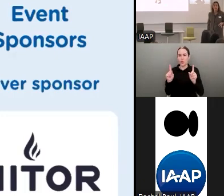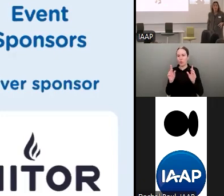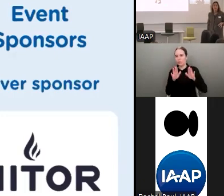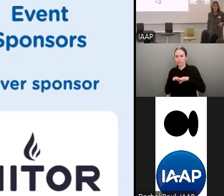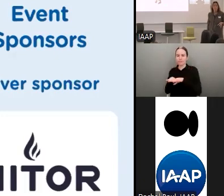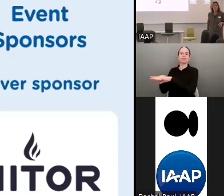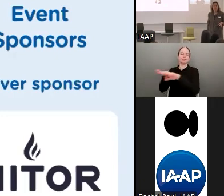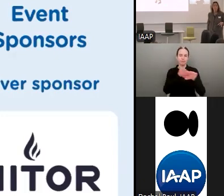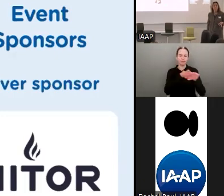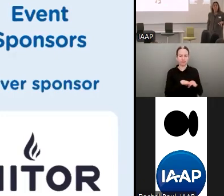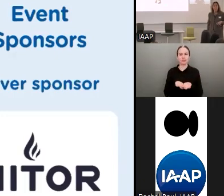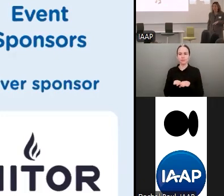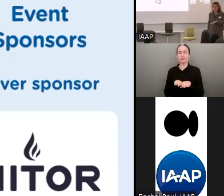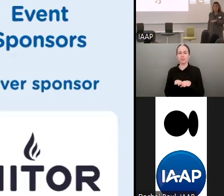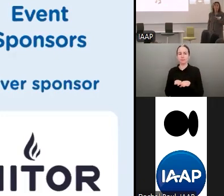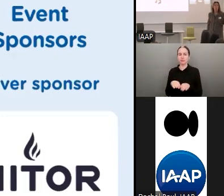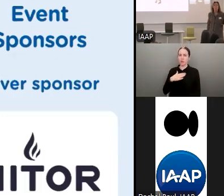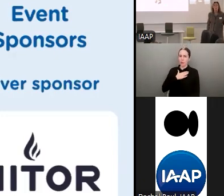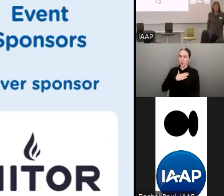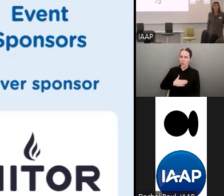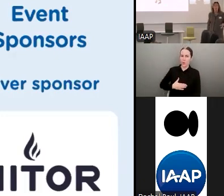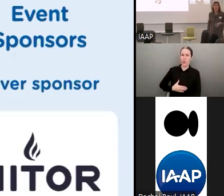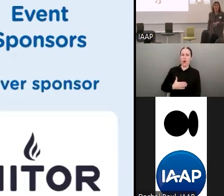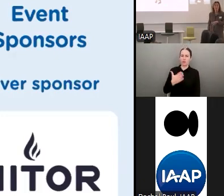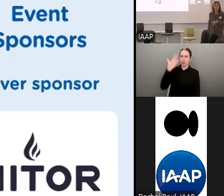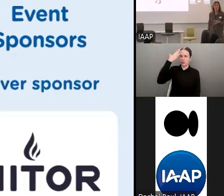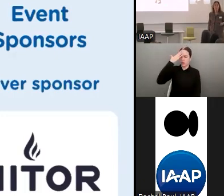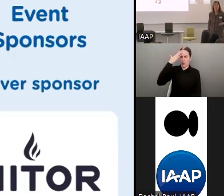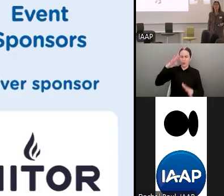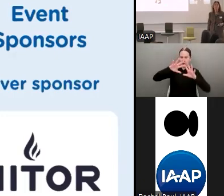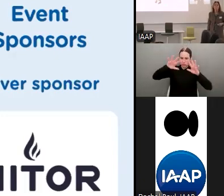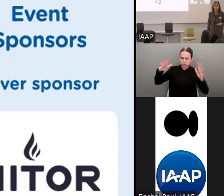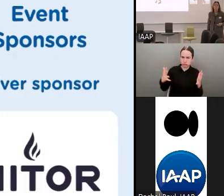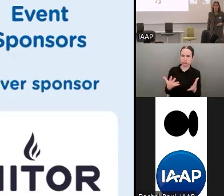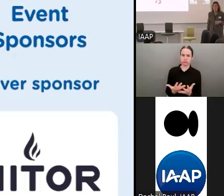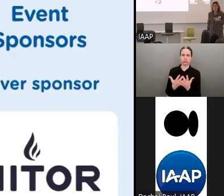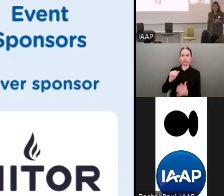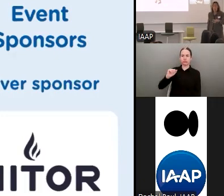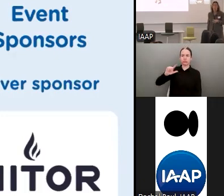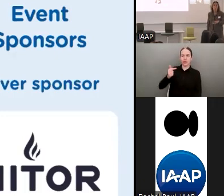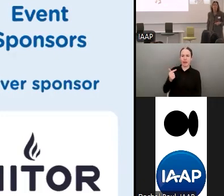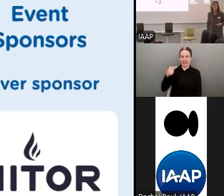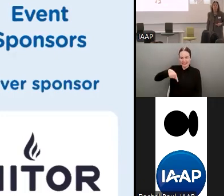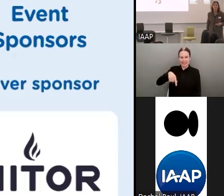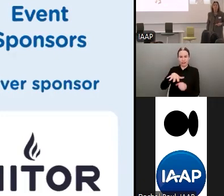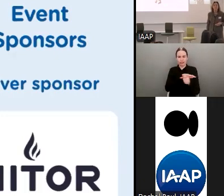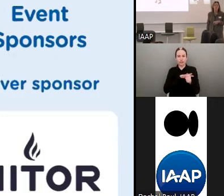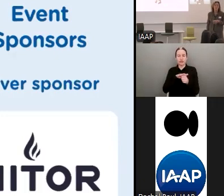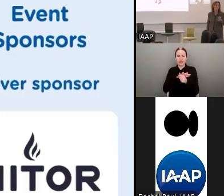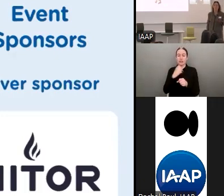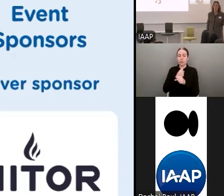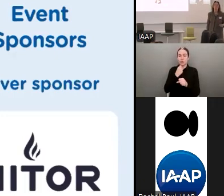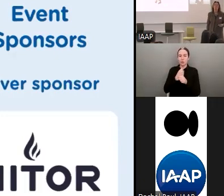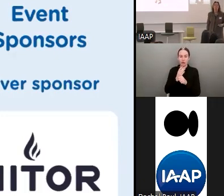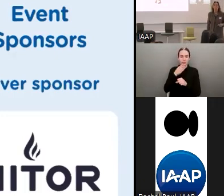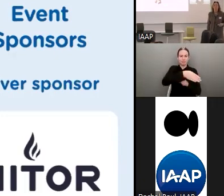so important to understand kind of the whole scope, and especially in the Nordic and Baltic regions where we do a lot of business over the borders, and that